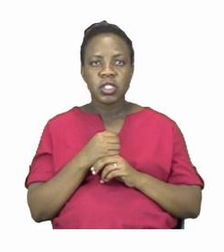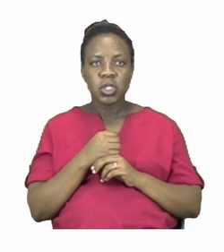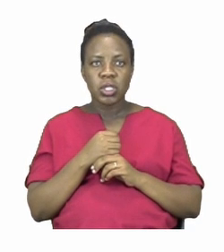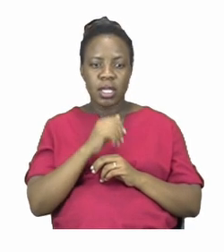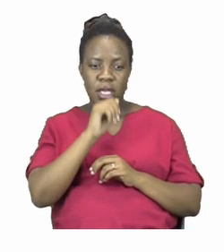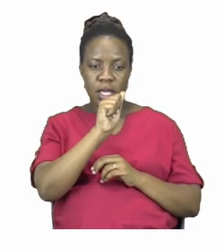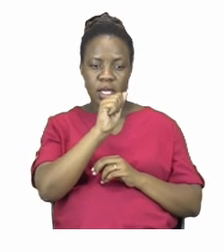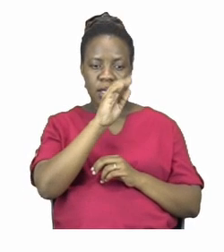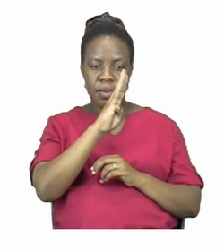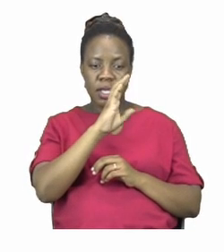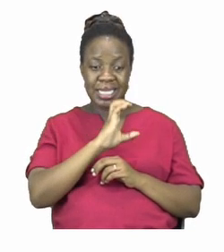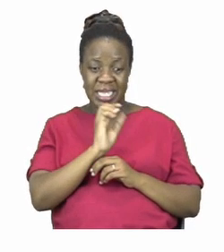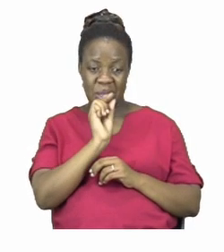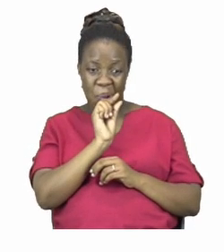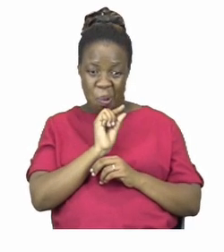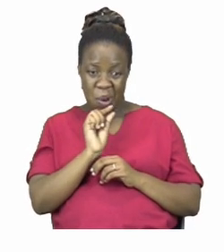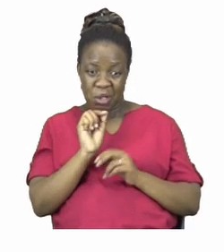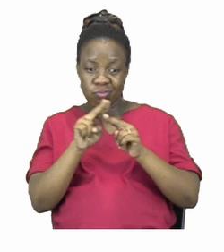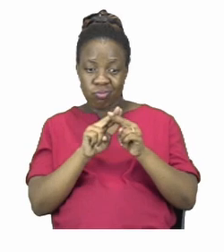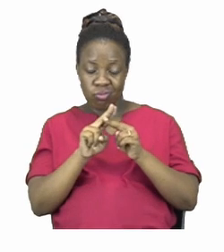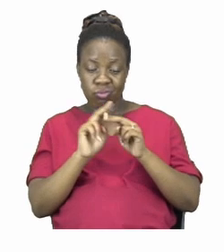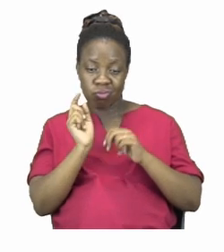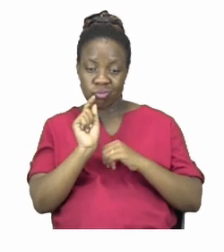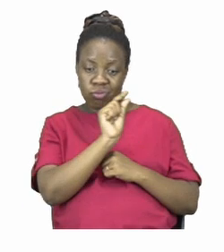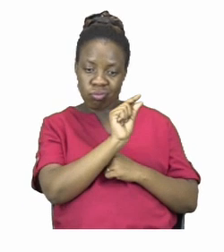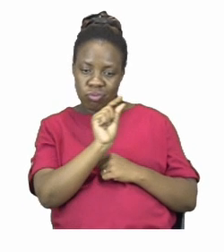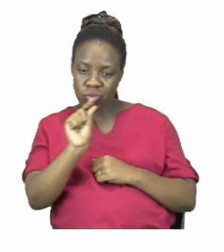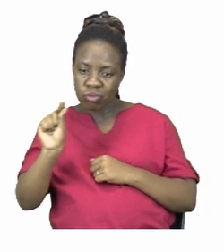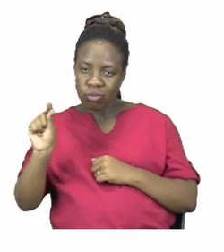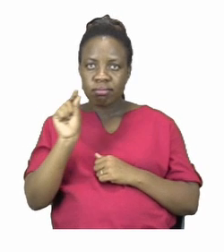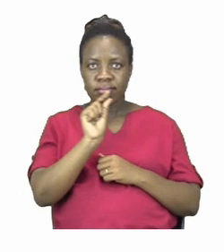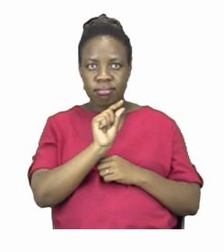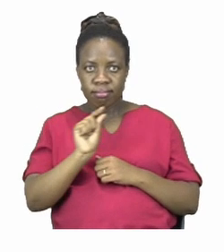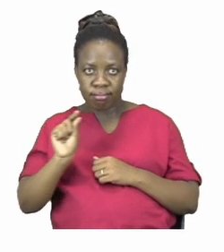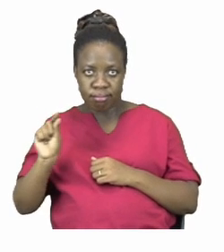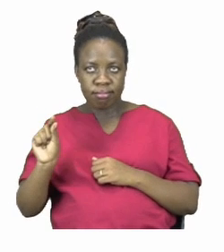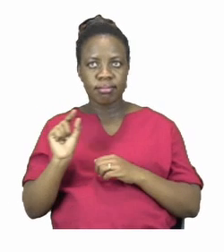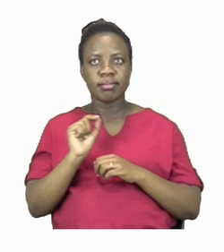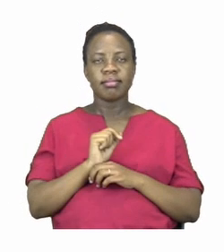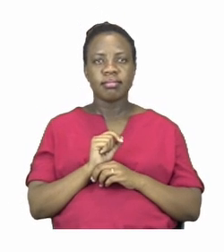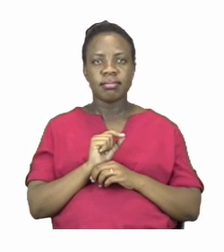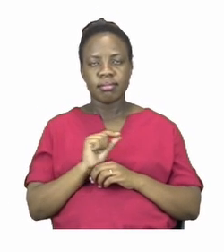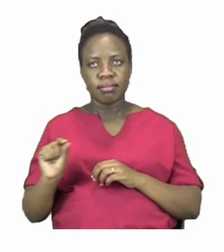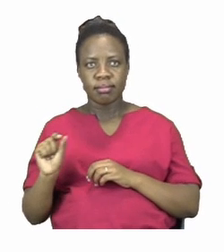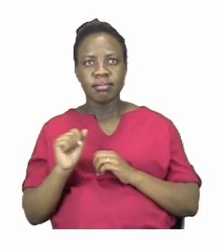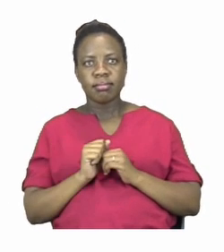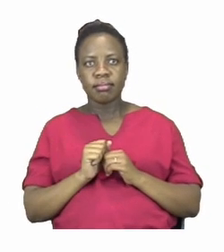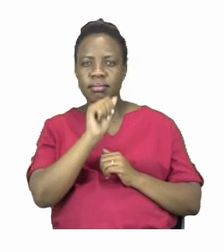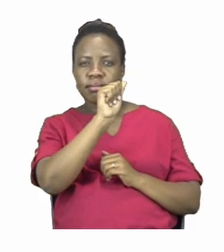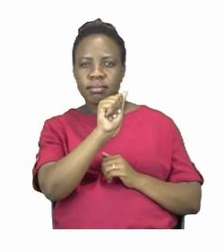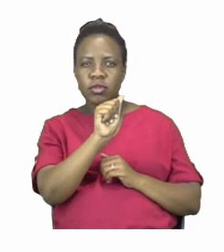sentences with the following words. Write sentences with the following words. These words are